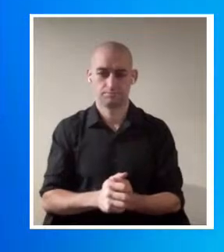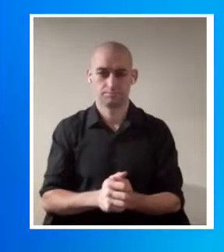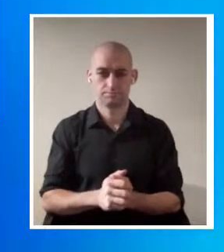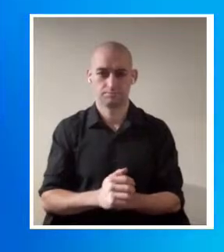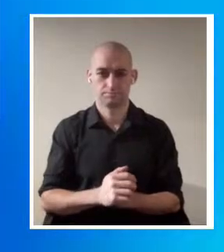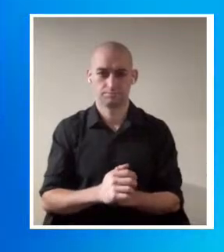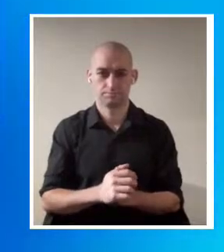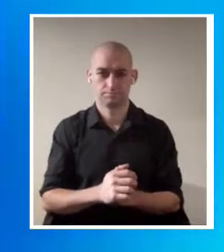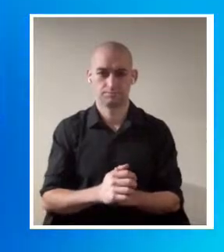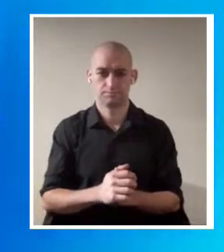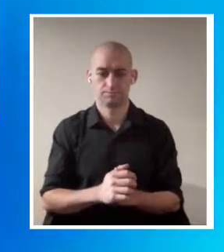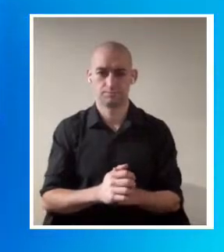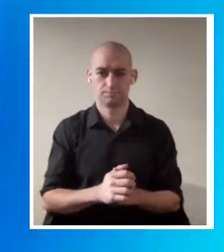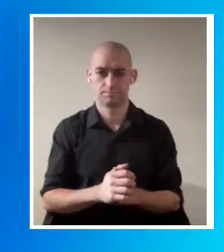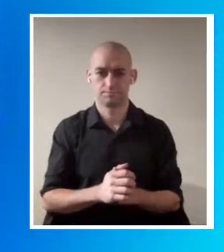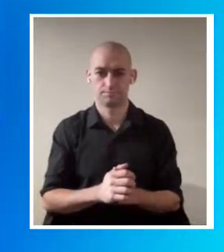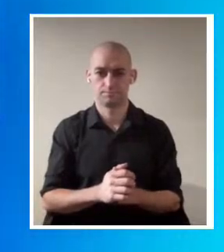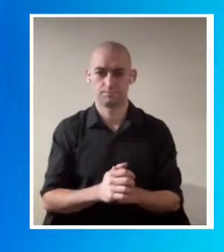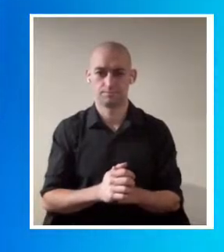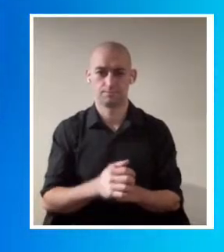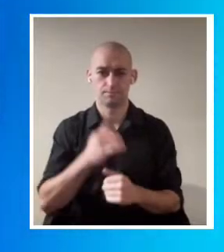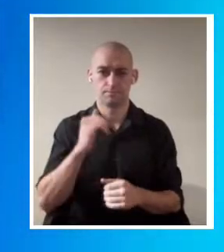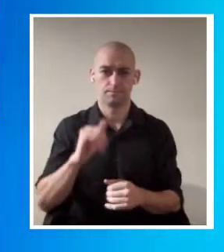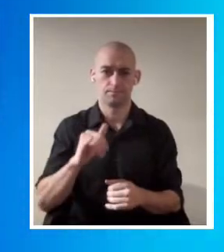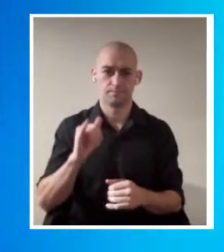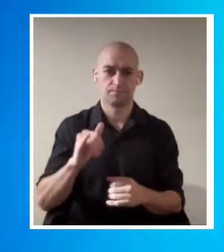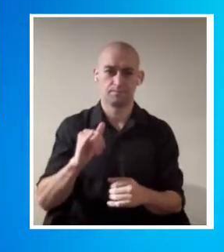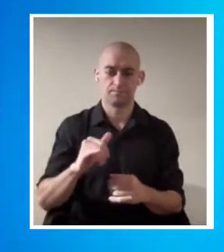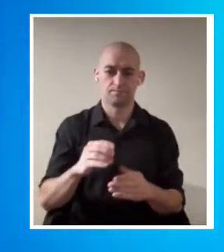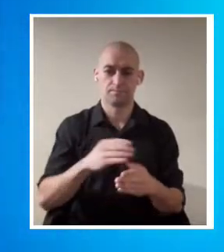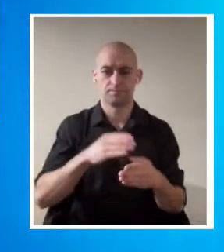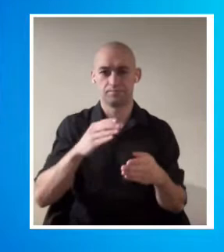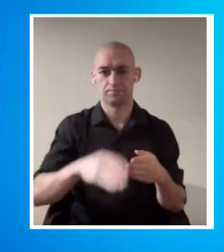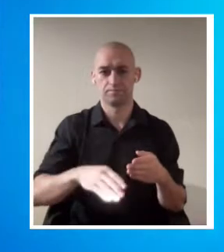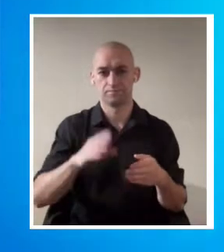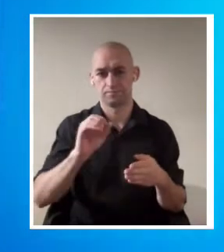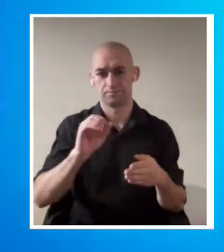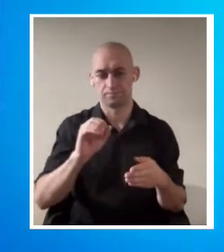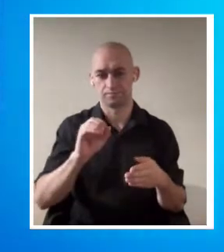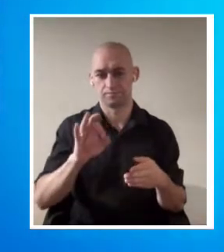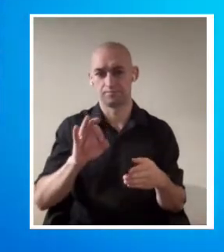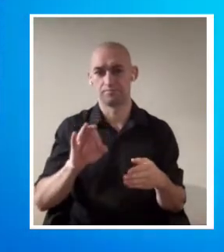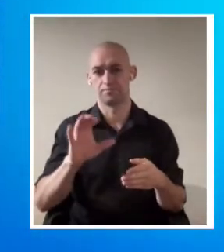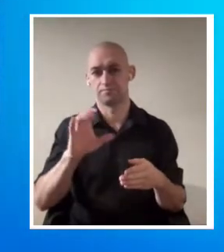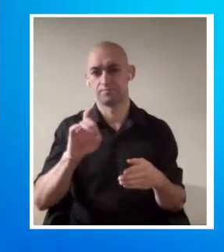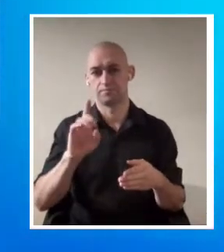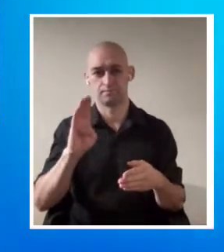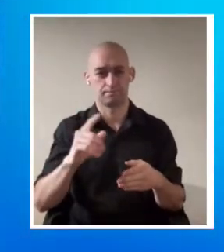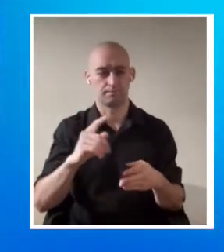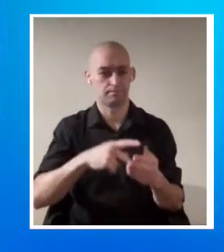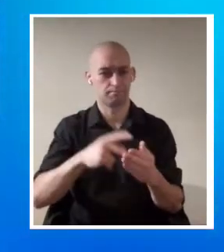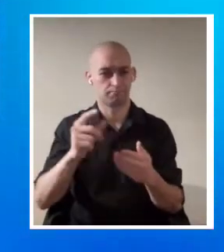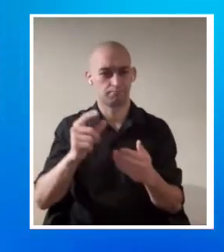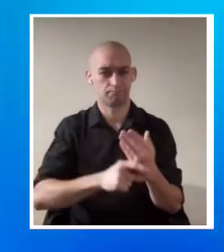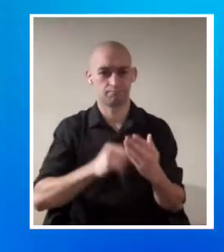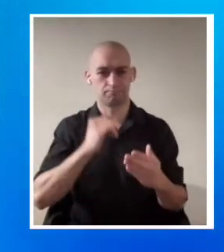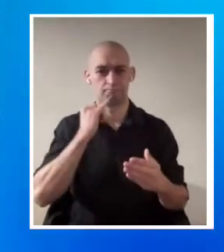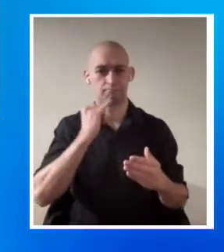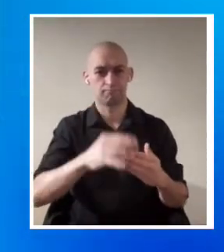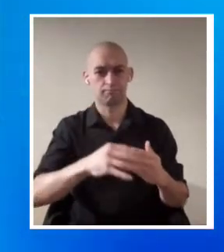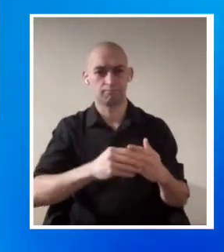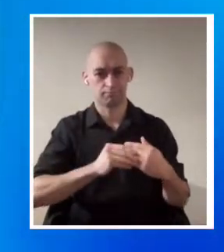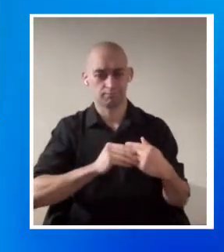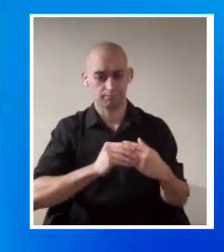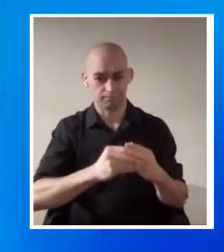I previously mentioned about the CDBG program's flexibility to tailor the program to the community's